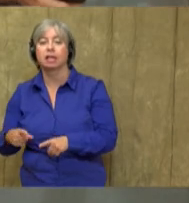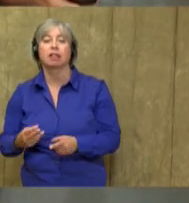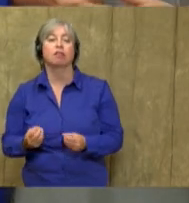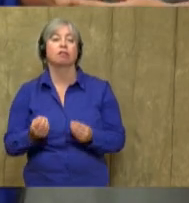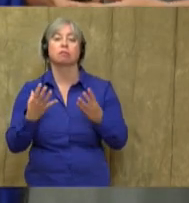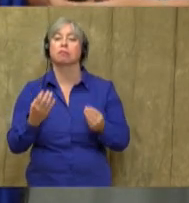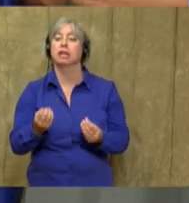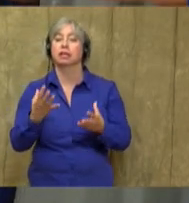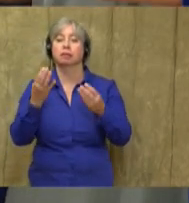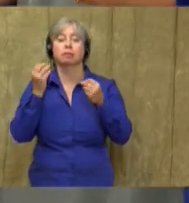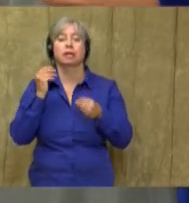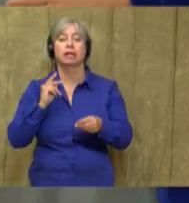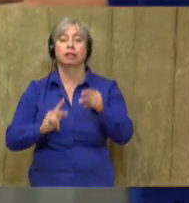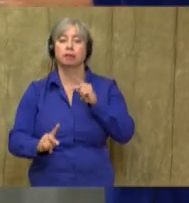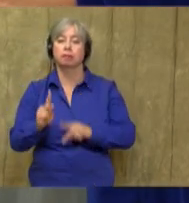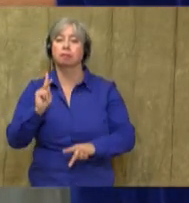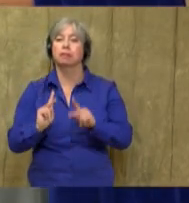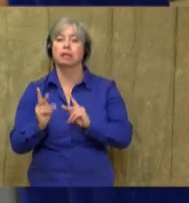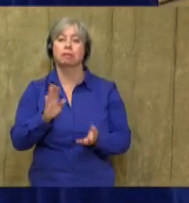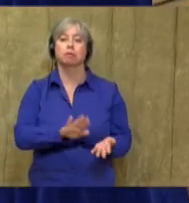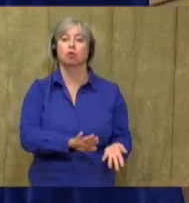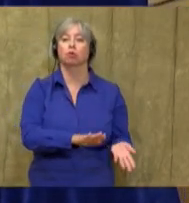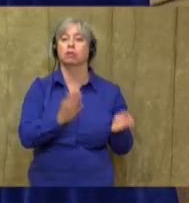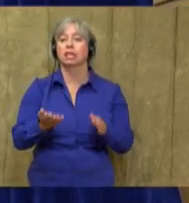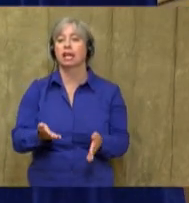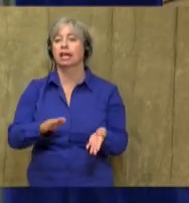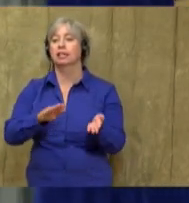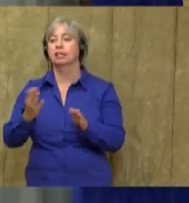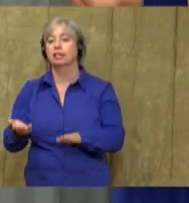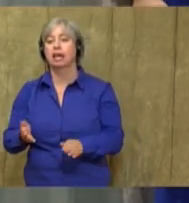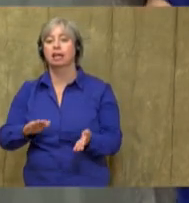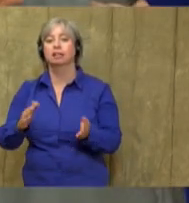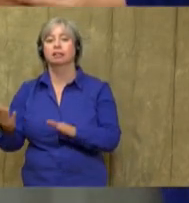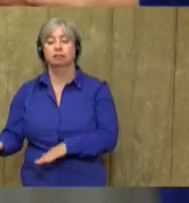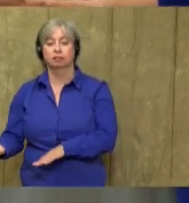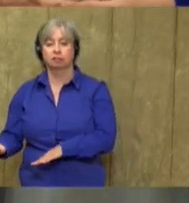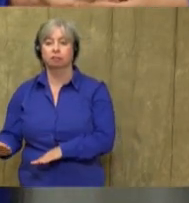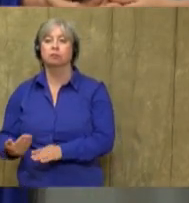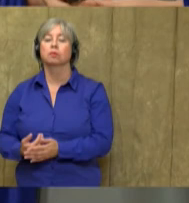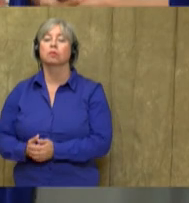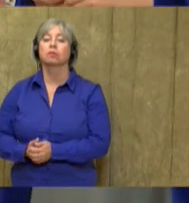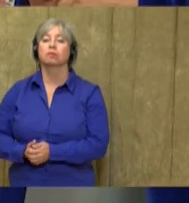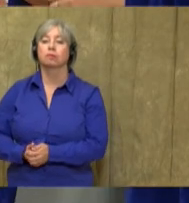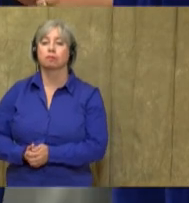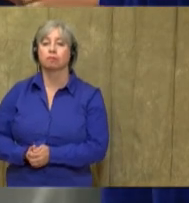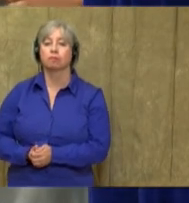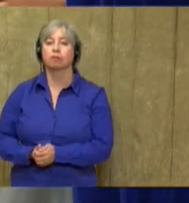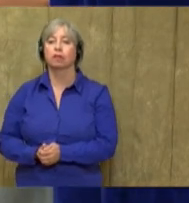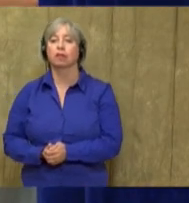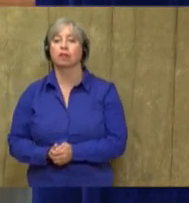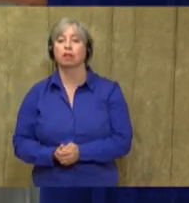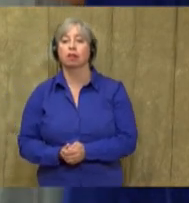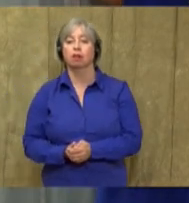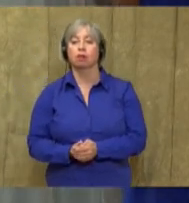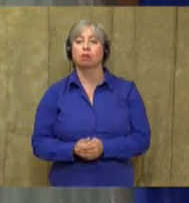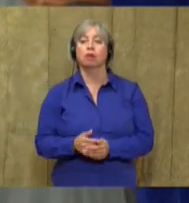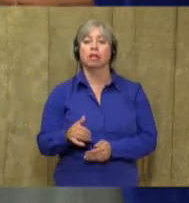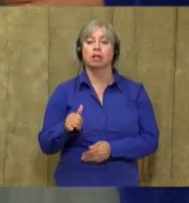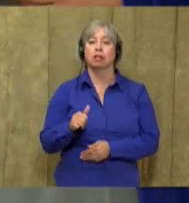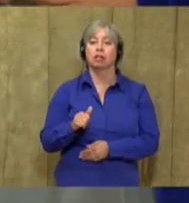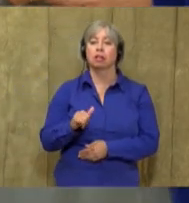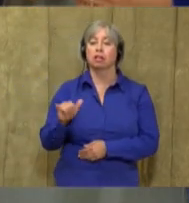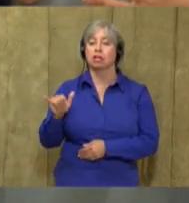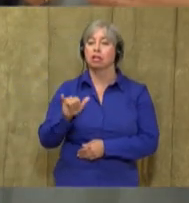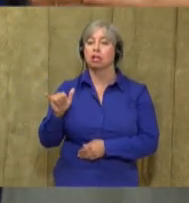that's not a very good thing. And of course, people were very sad about that. But when you have a lot of people dying, what's also going to happen, this isn't